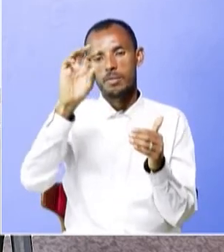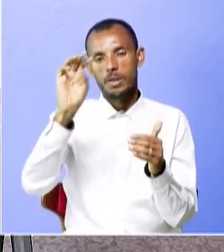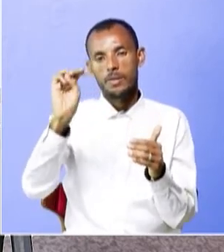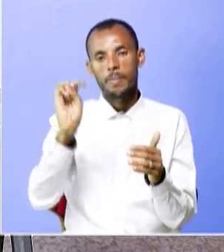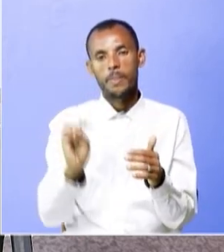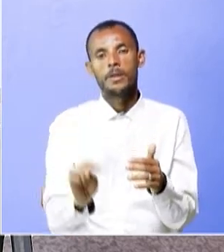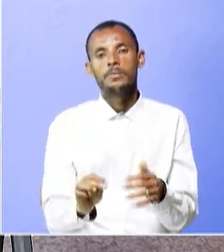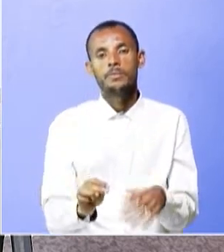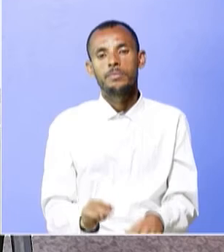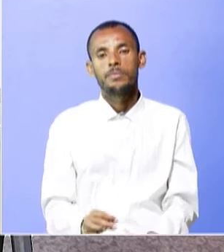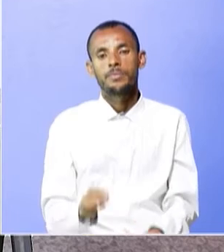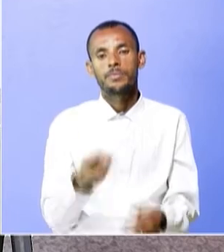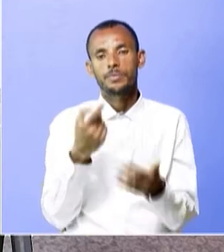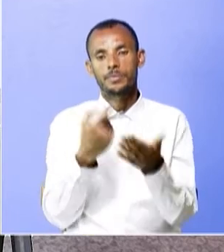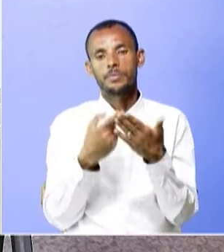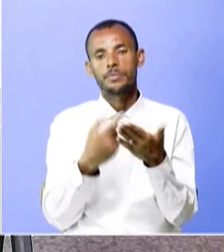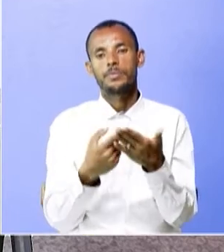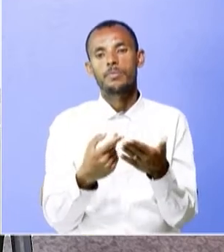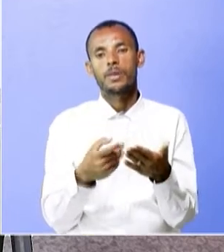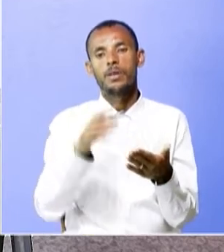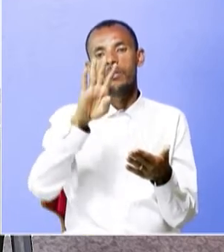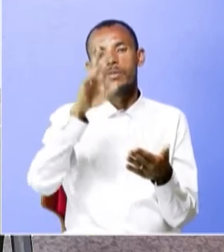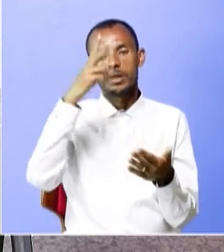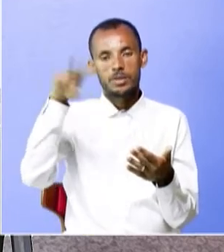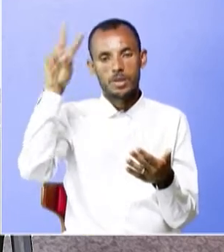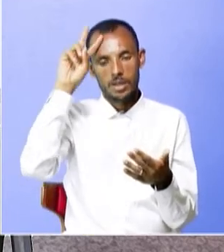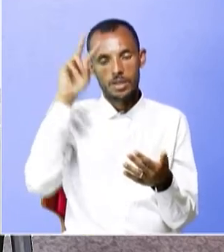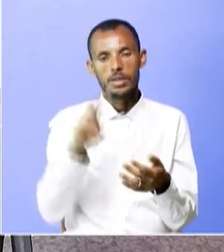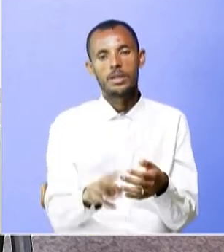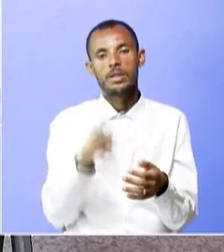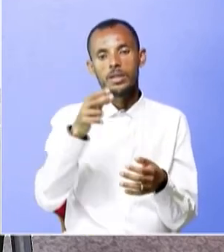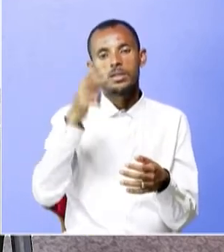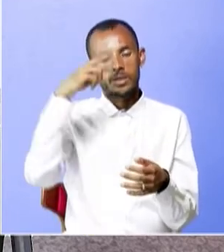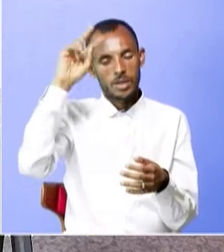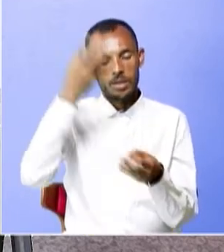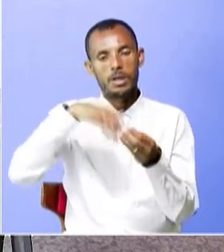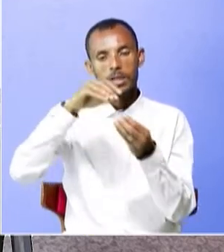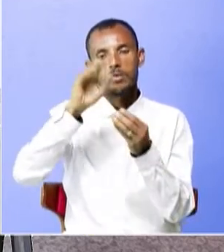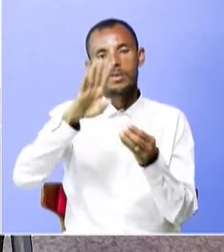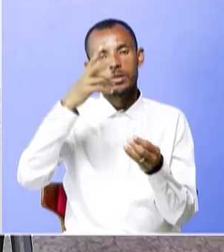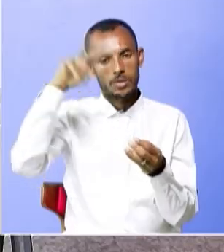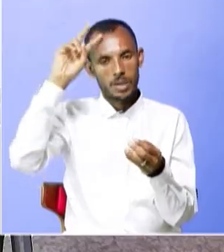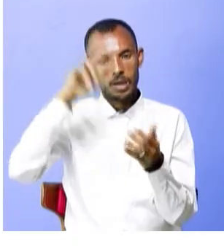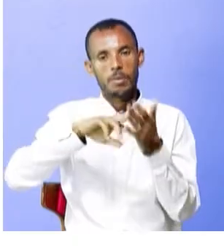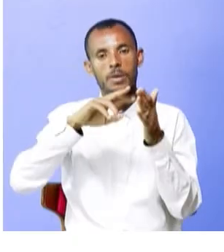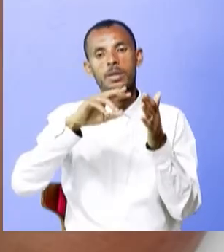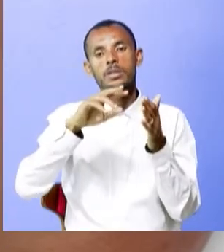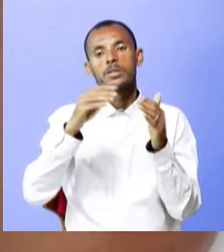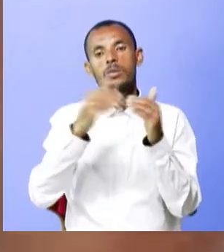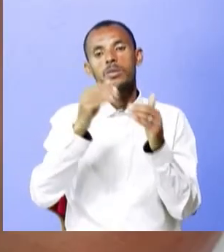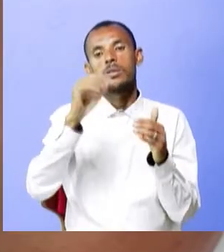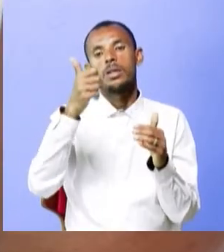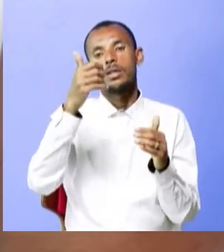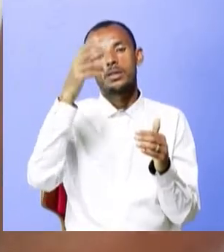So this is 4 square, sorry. So h square plus 4 square is 10 square, means h